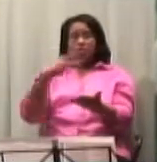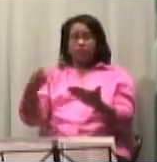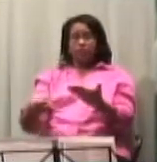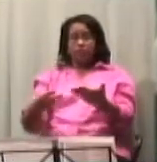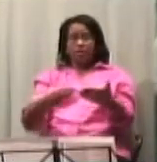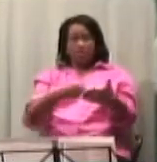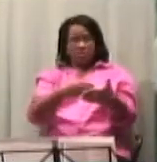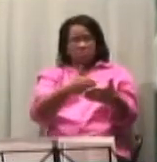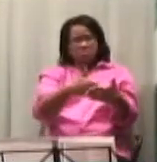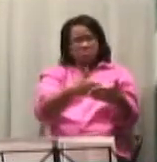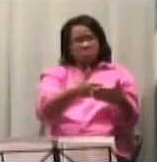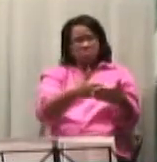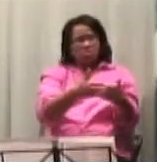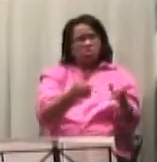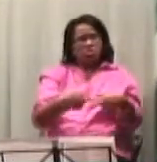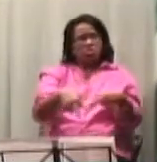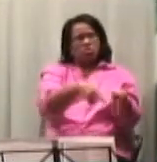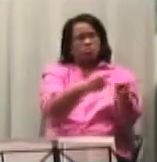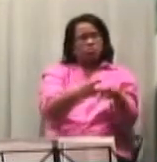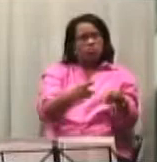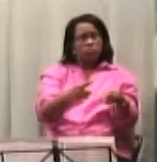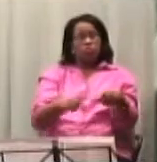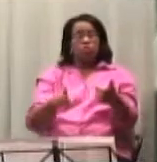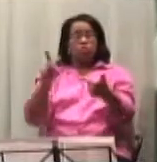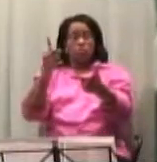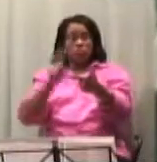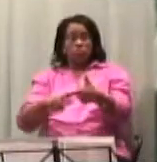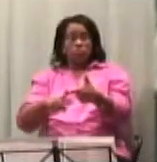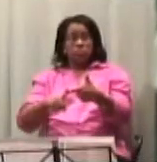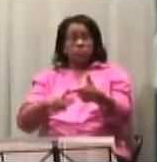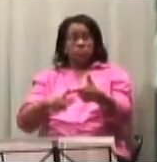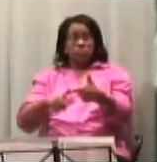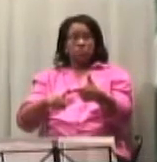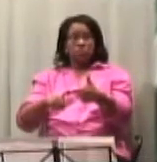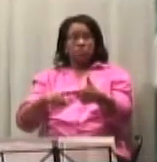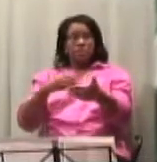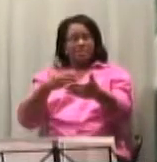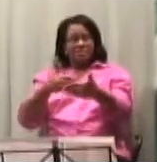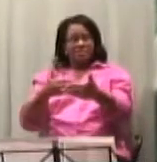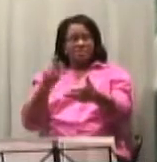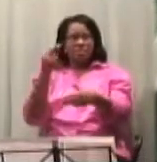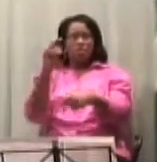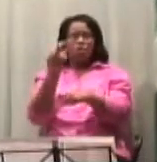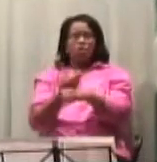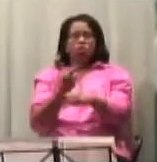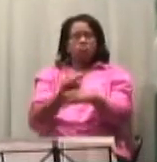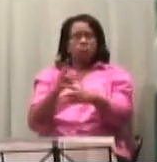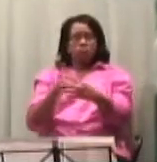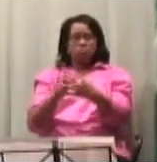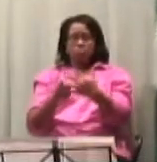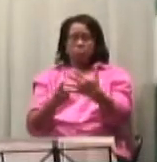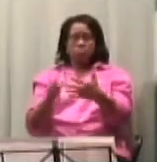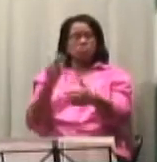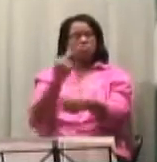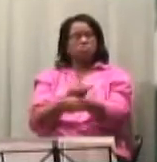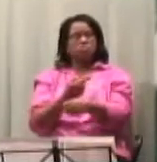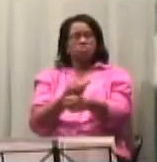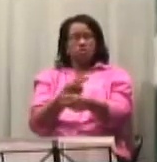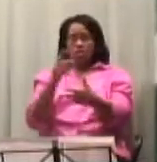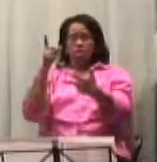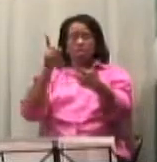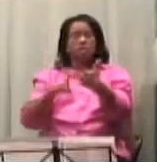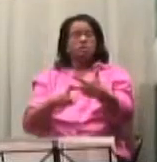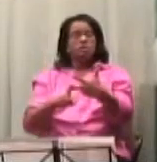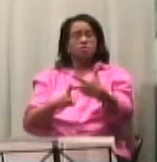seeds fell among the rocks. Some seed fell among the thorns, and